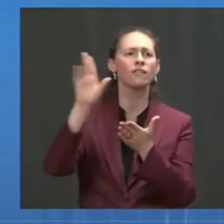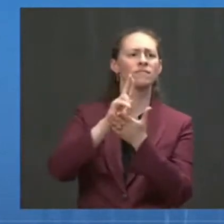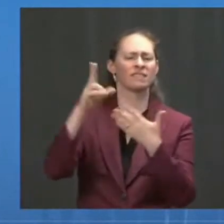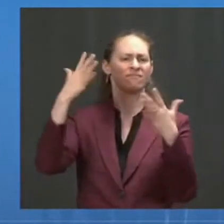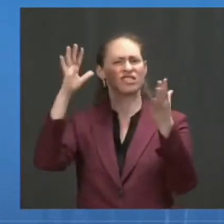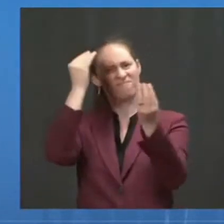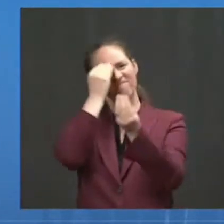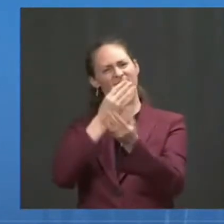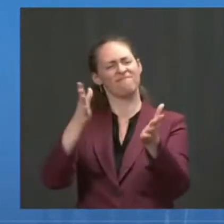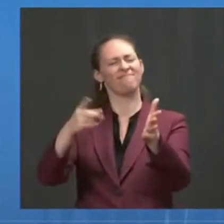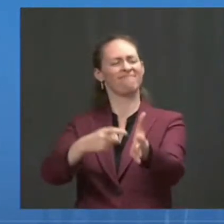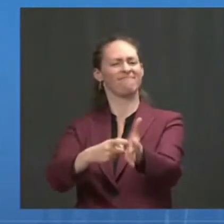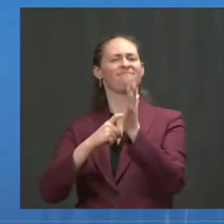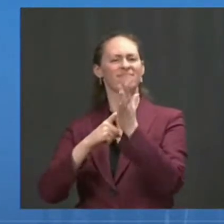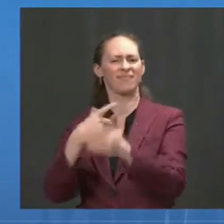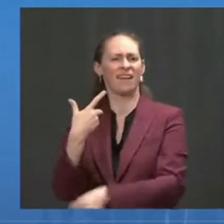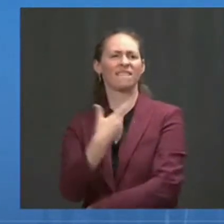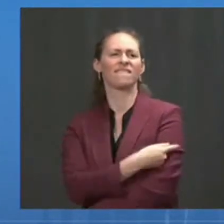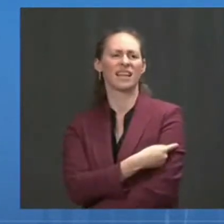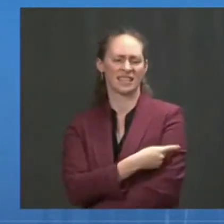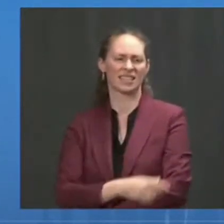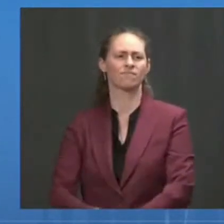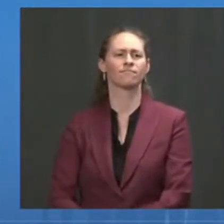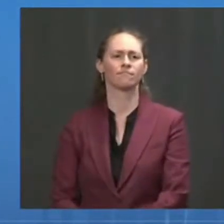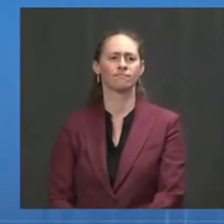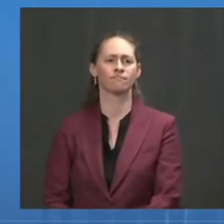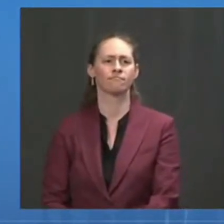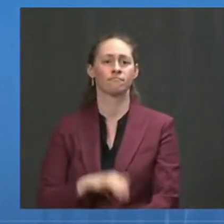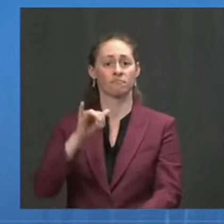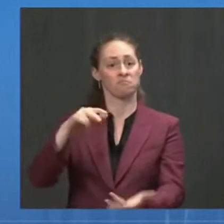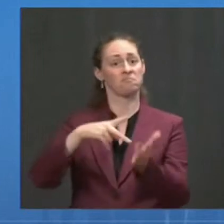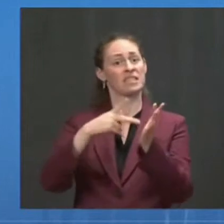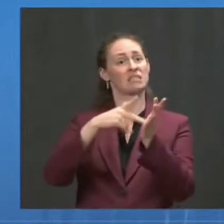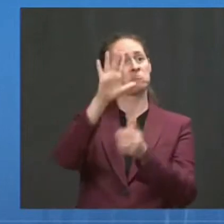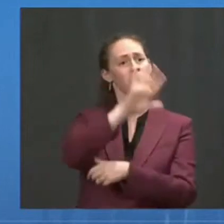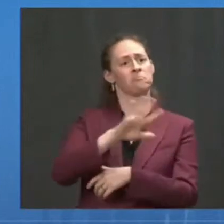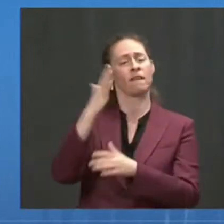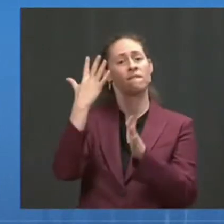cover roughly 5 million students getting ready to head back to school.